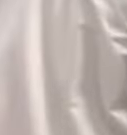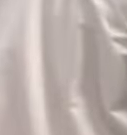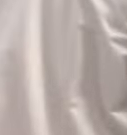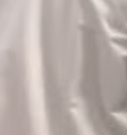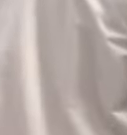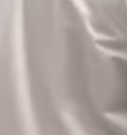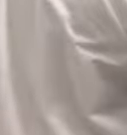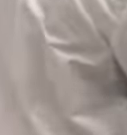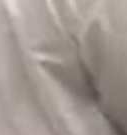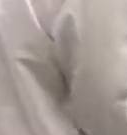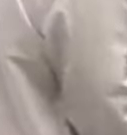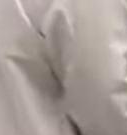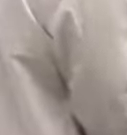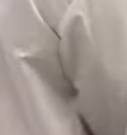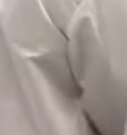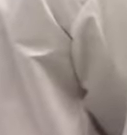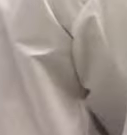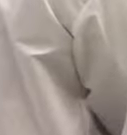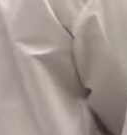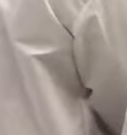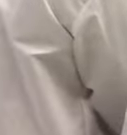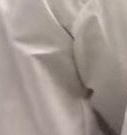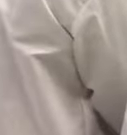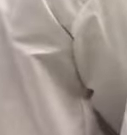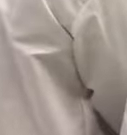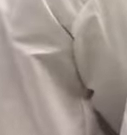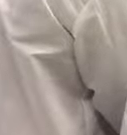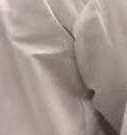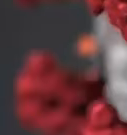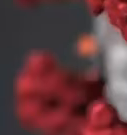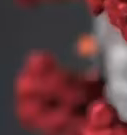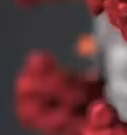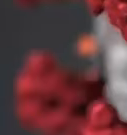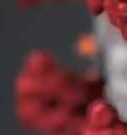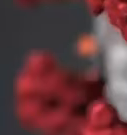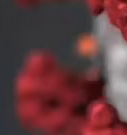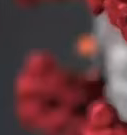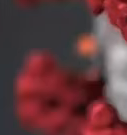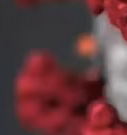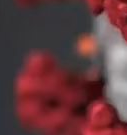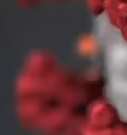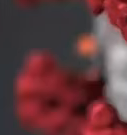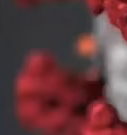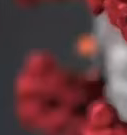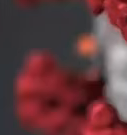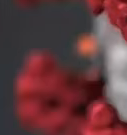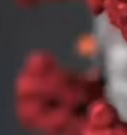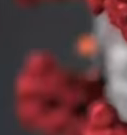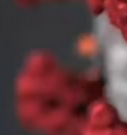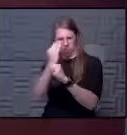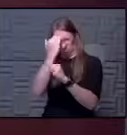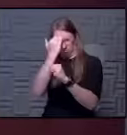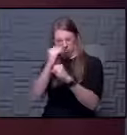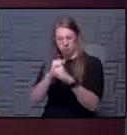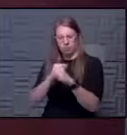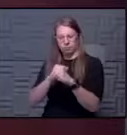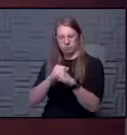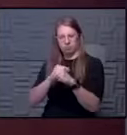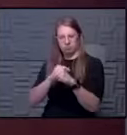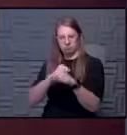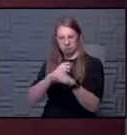looking for participants with a current COVID-19 infection to participate. Those little spikes that are around that COVID-19, that's